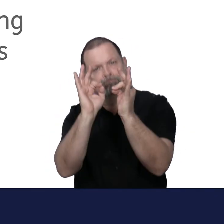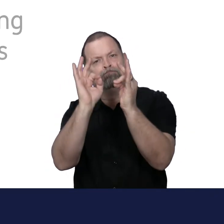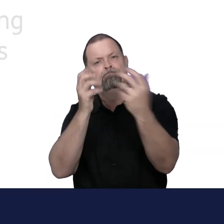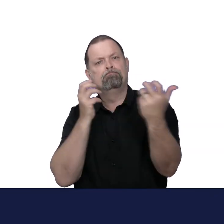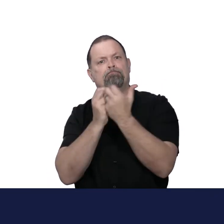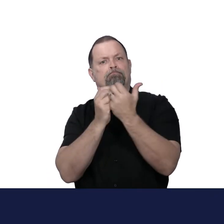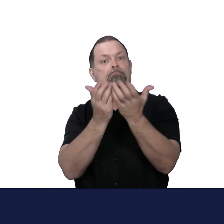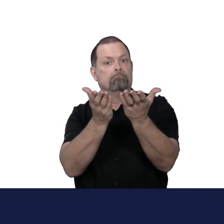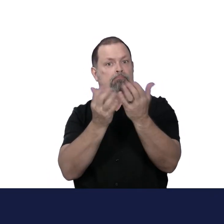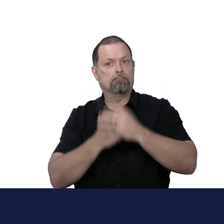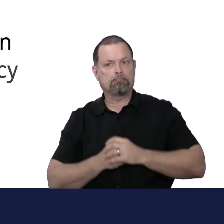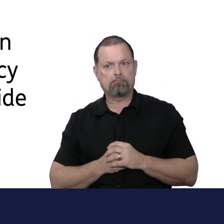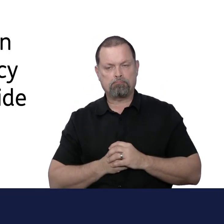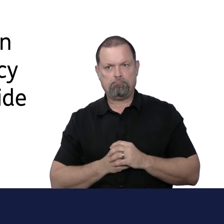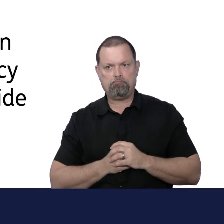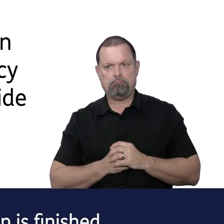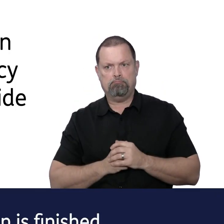people.